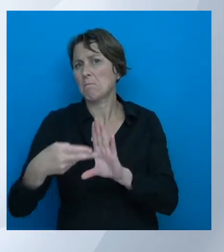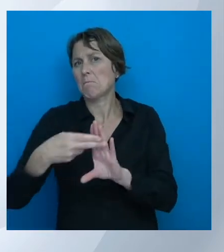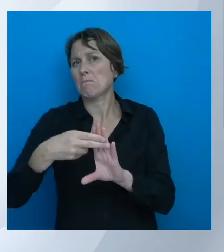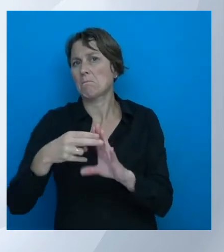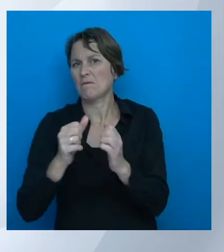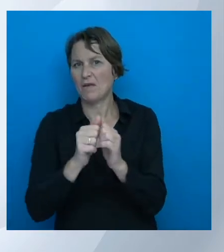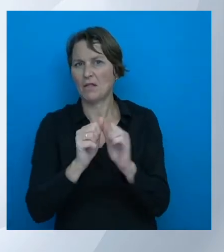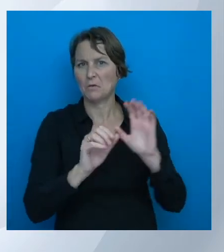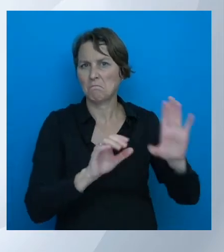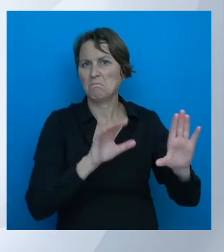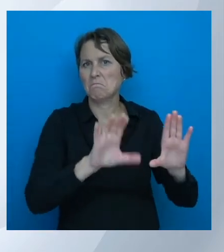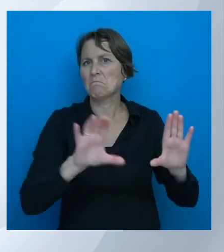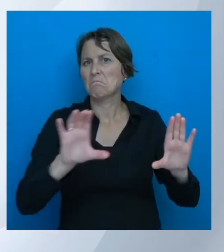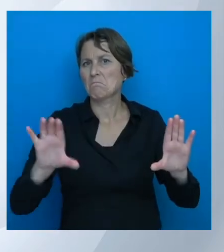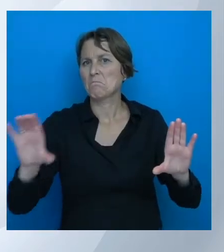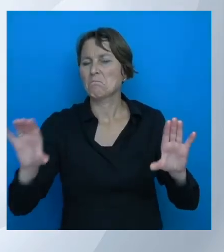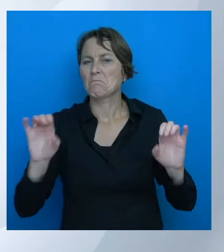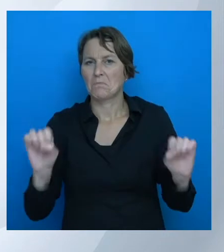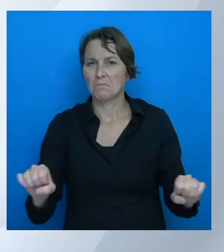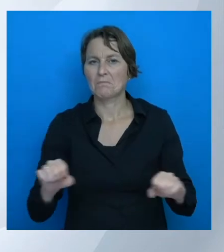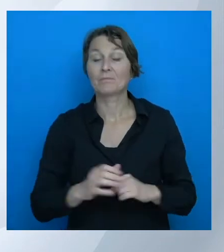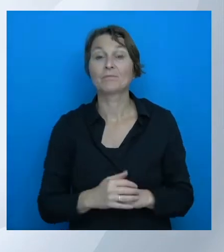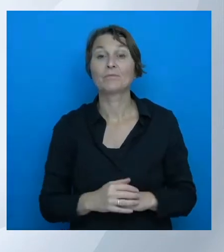Let's install Gatekeeper.